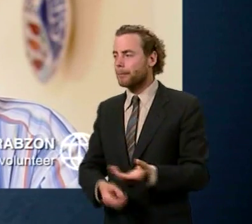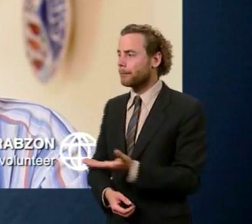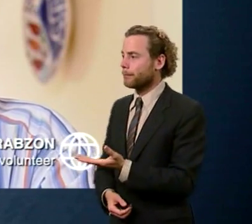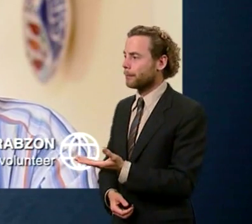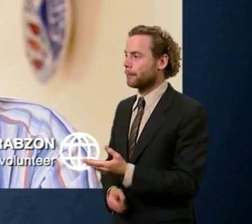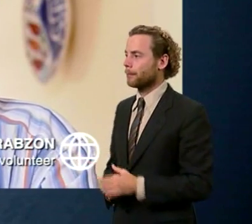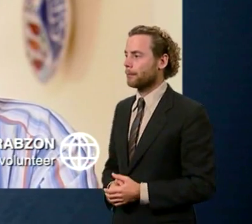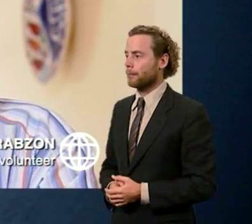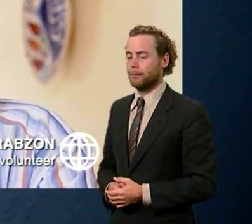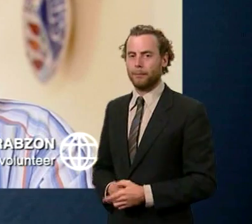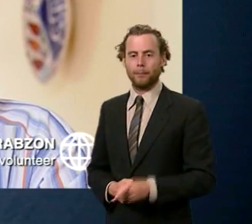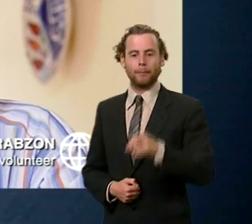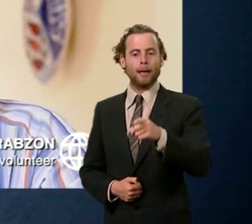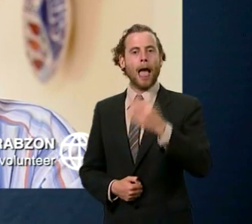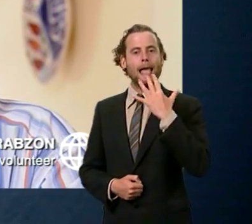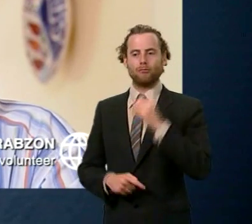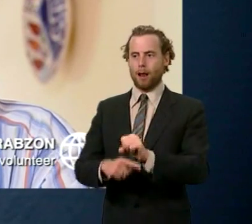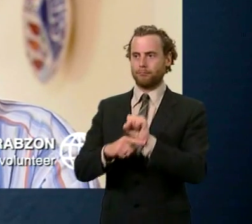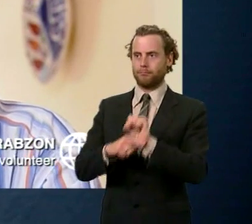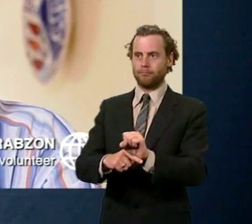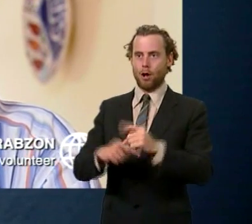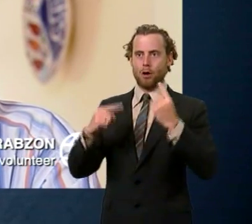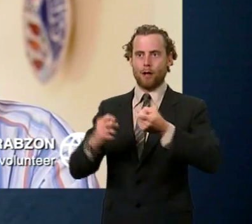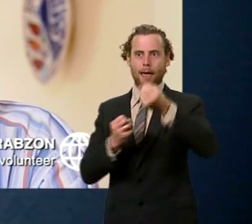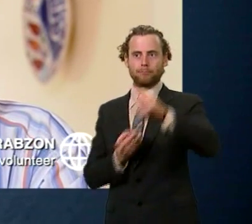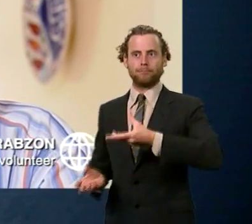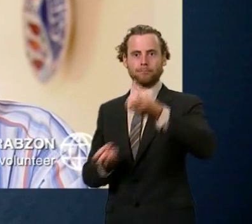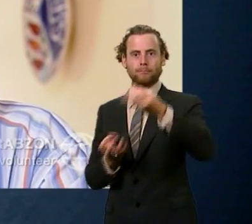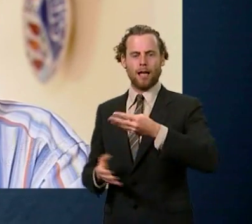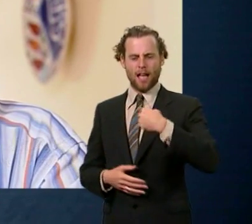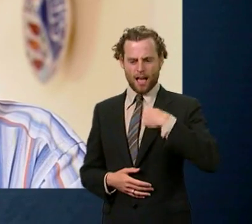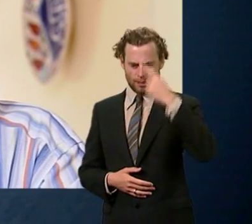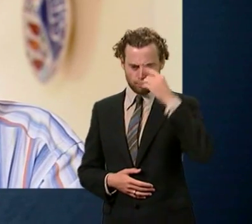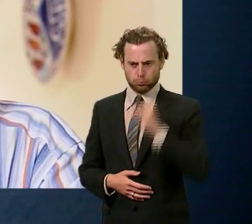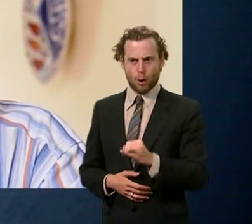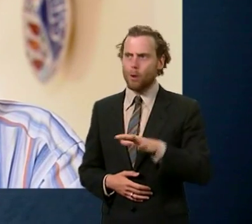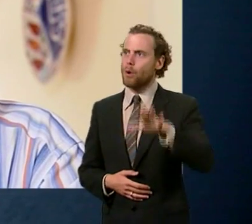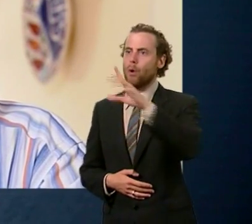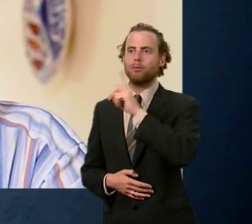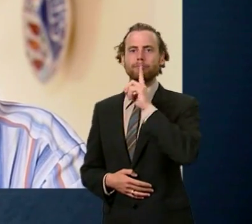There's an enforced embargo on Gaza, and I believe the whole world keeps silent about it.